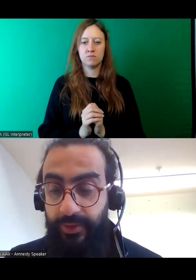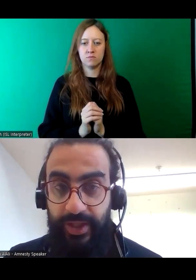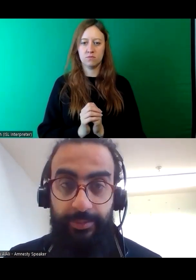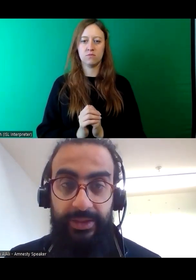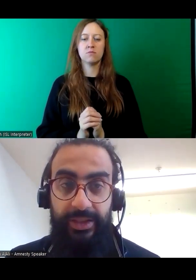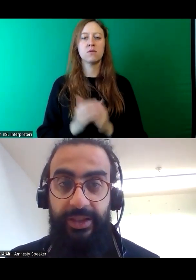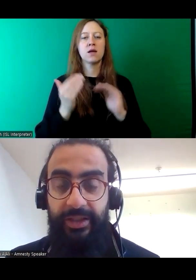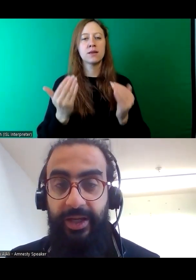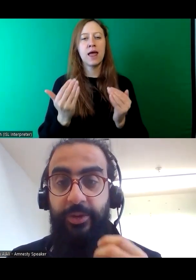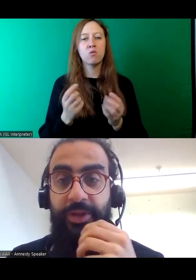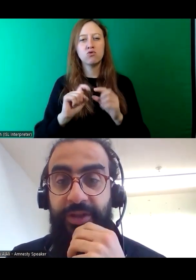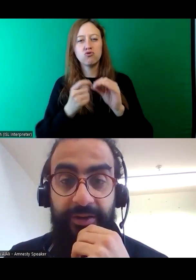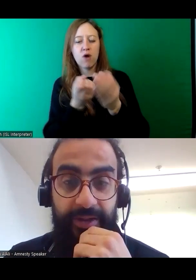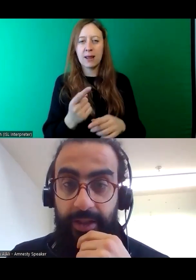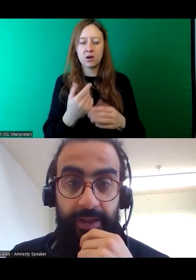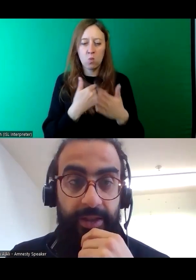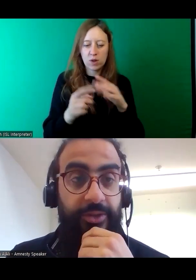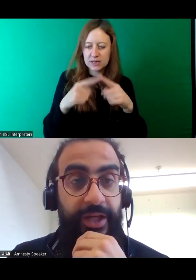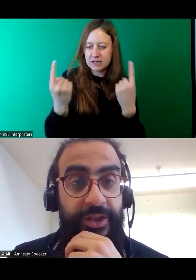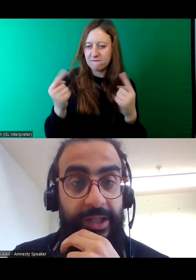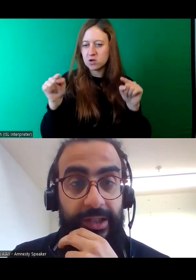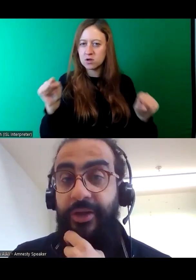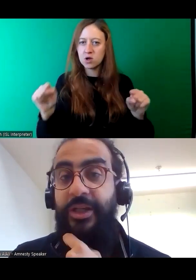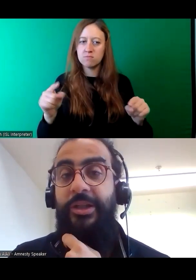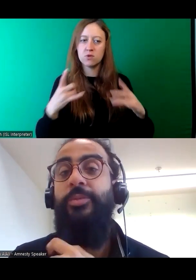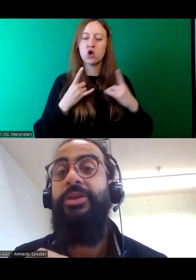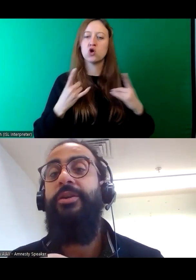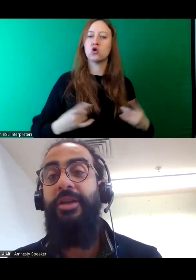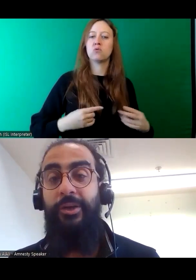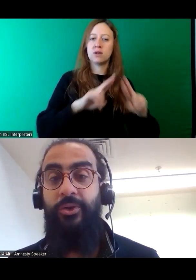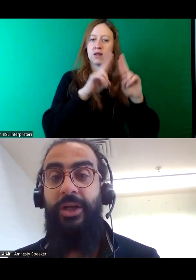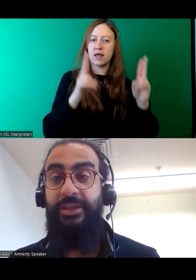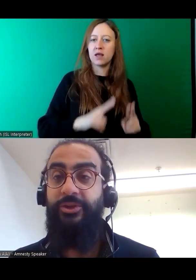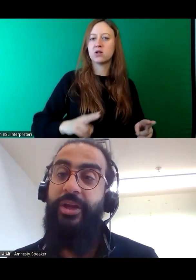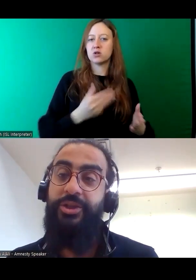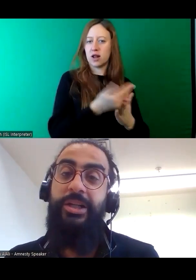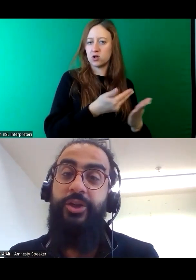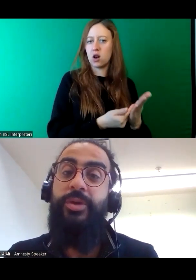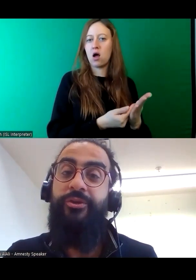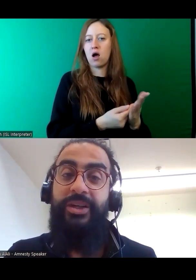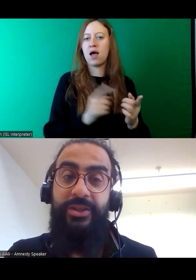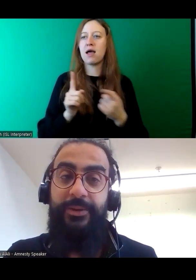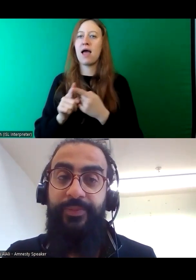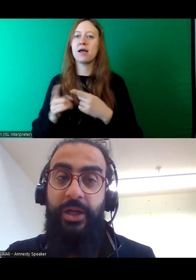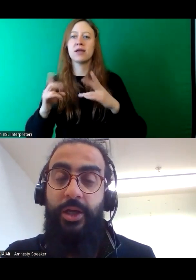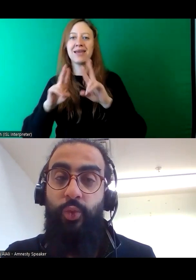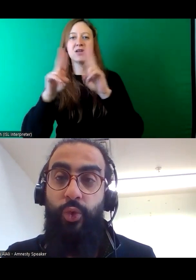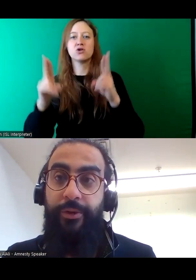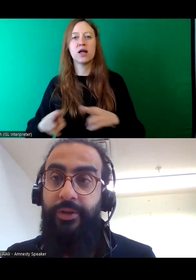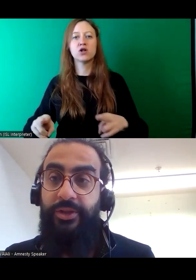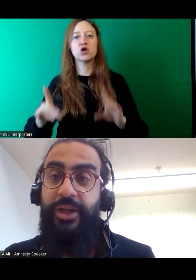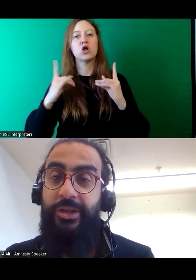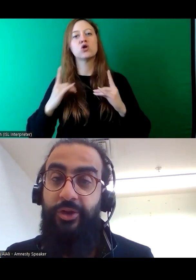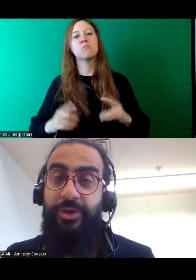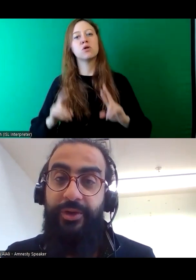between, for example, the humanitarian, international humanitarian law and international human rights,